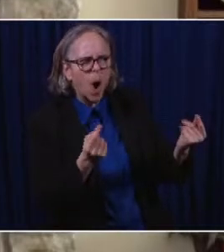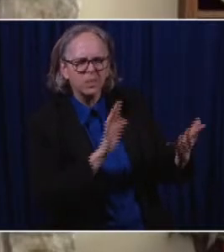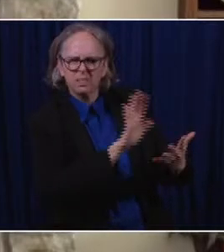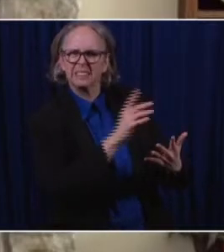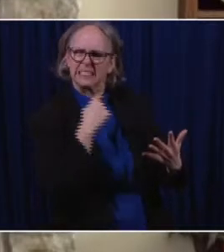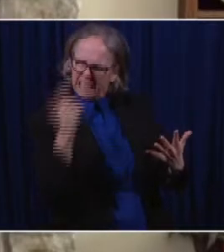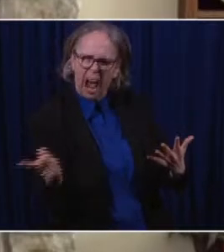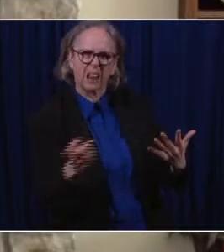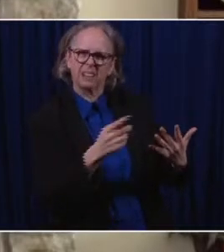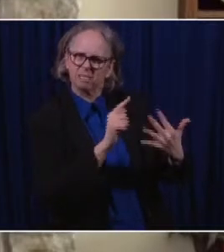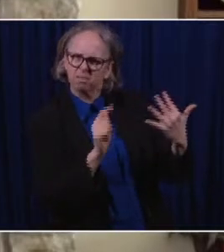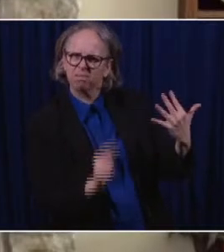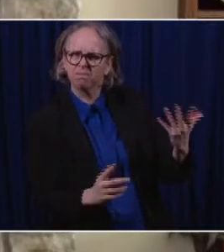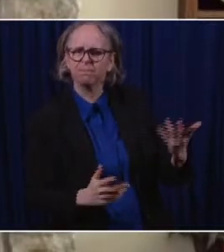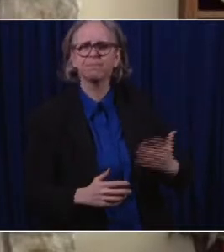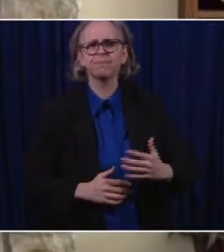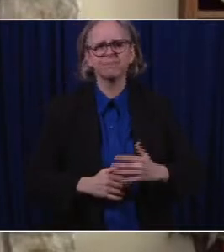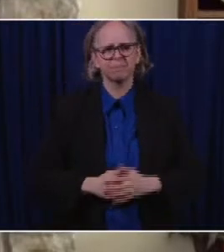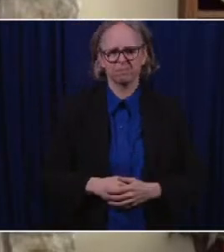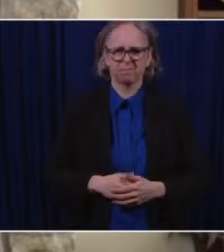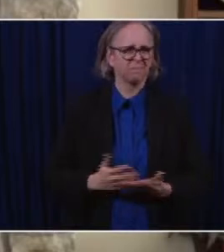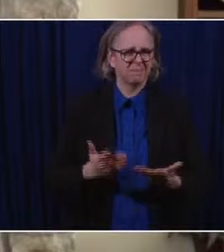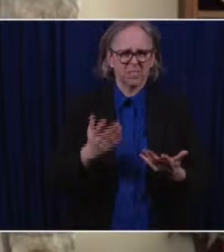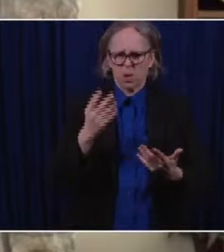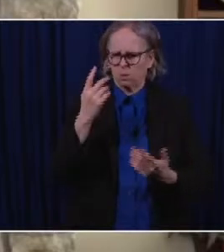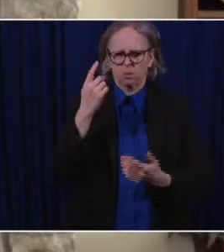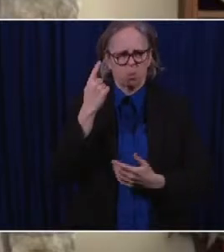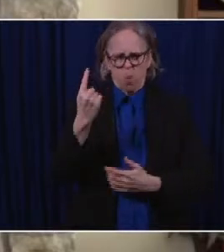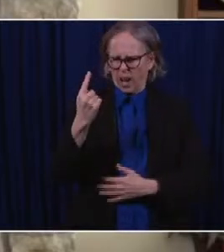down to one child at a time.